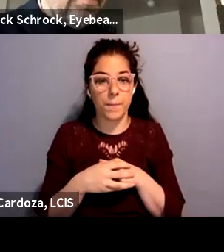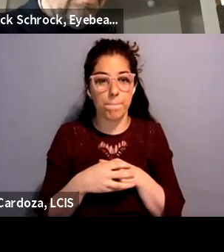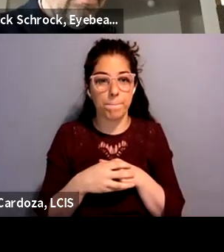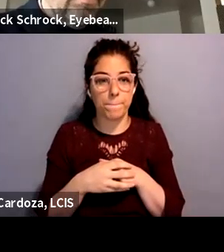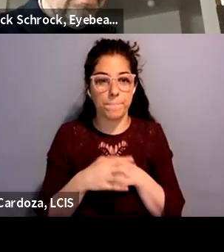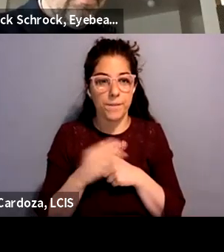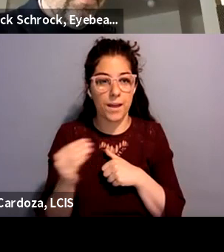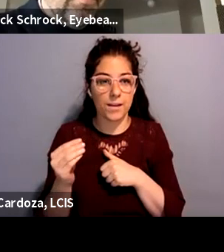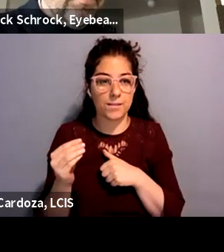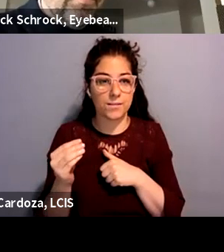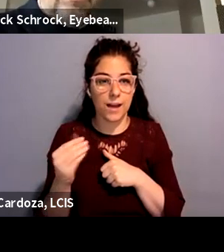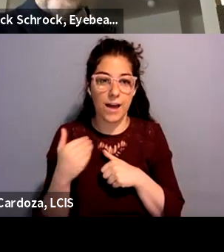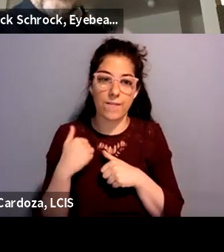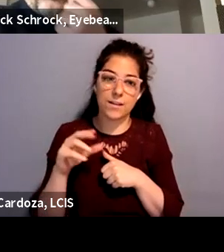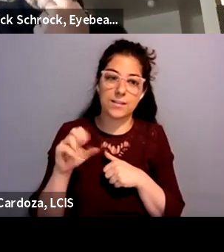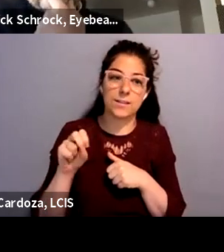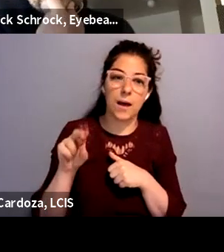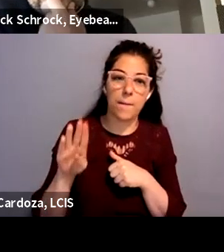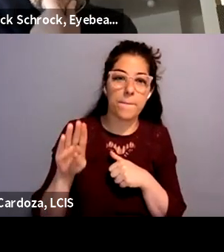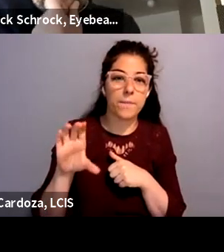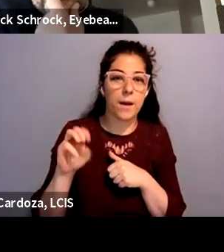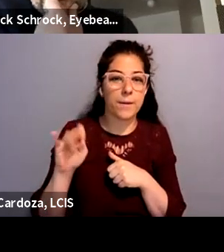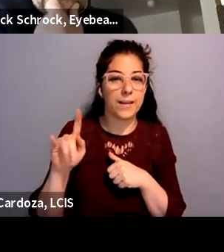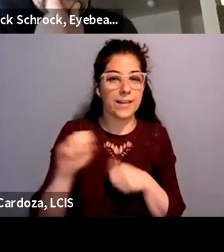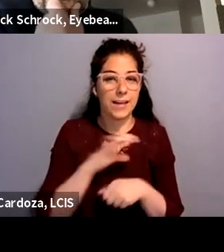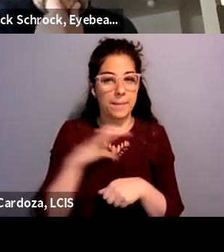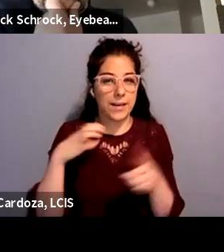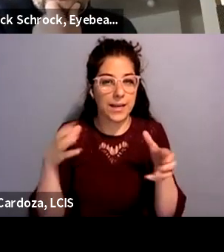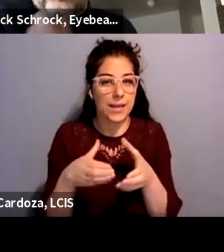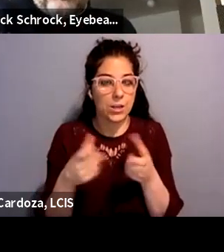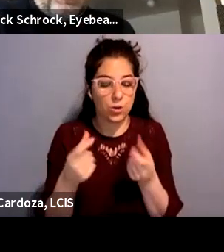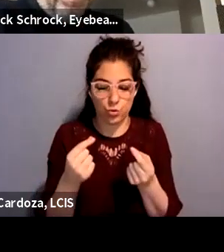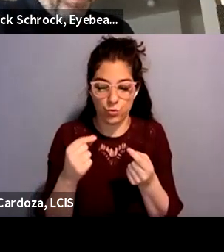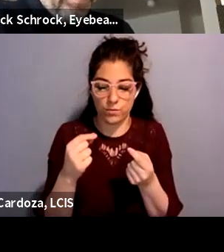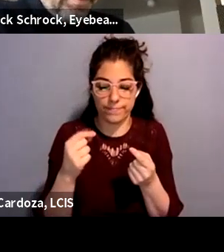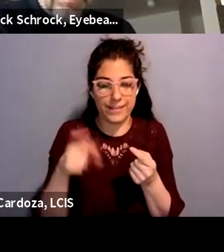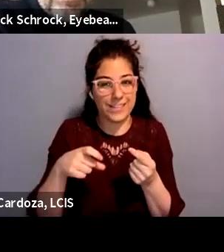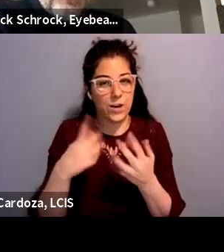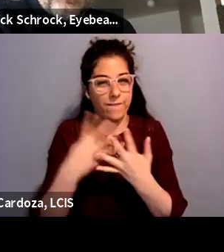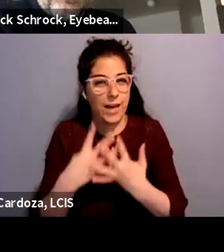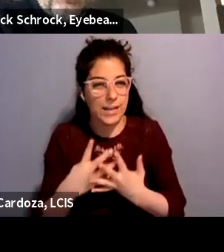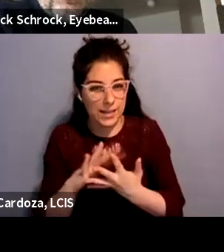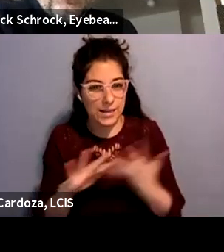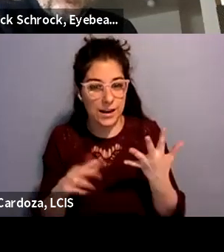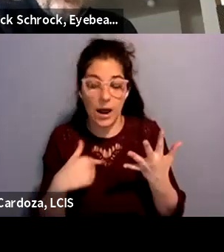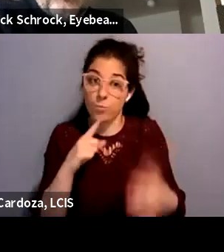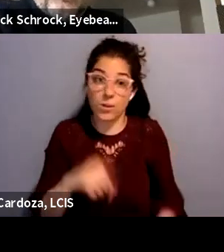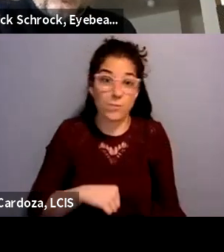come form a subcommittee that sort of to do all the necessary vetting and all. And I'm very proud